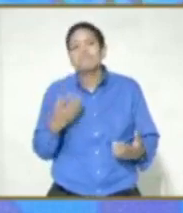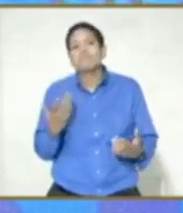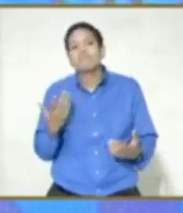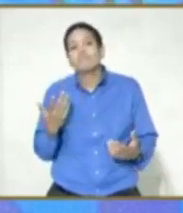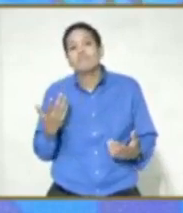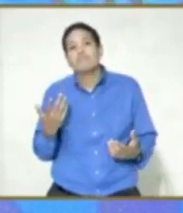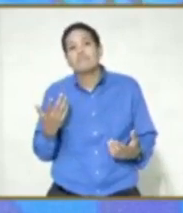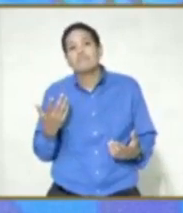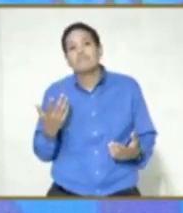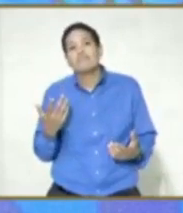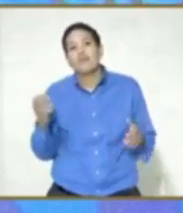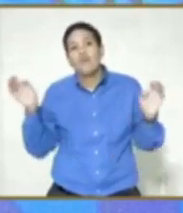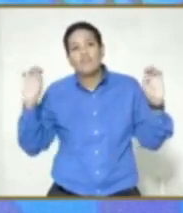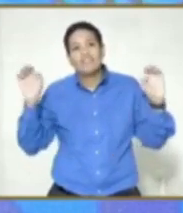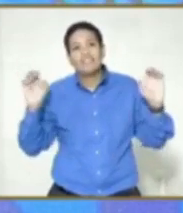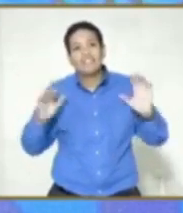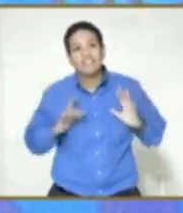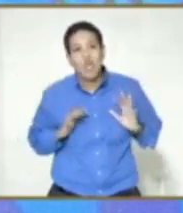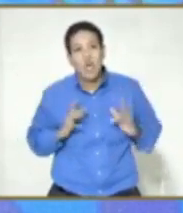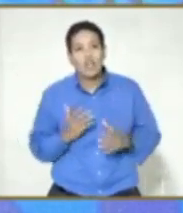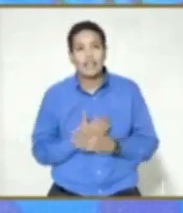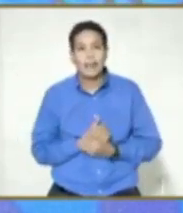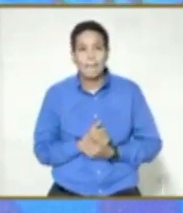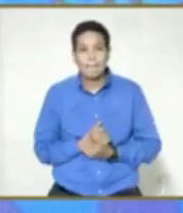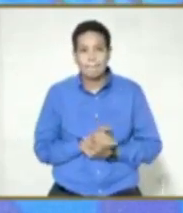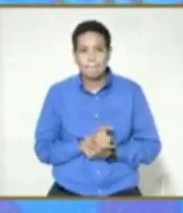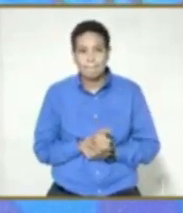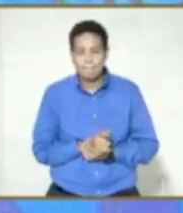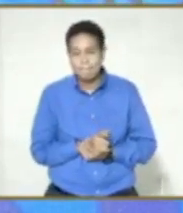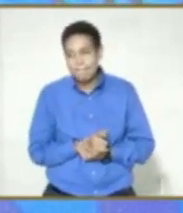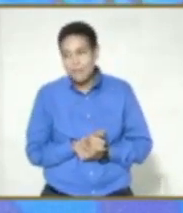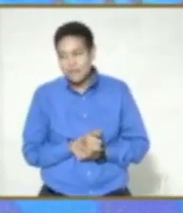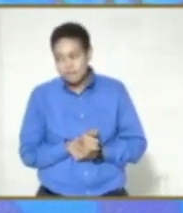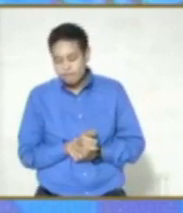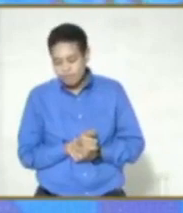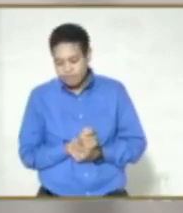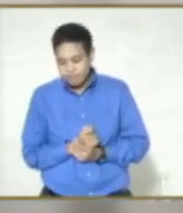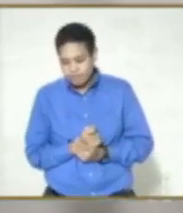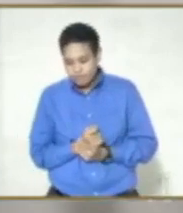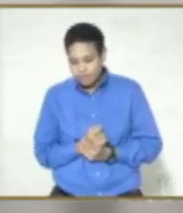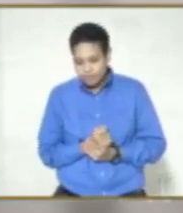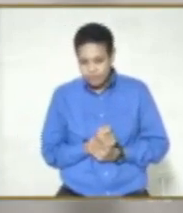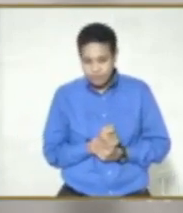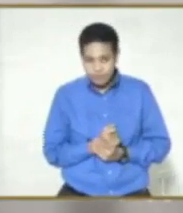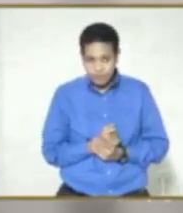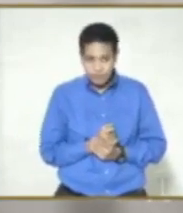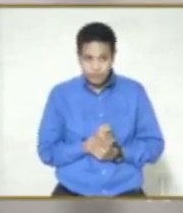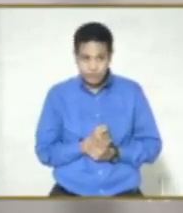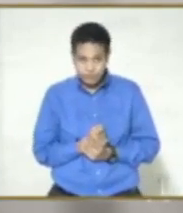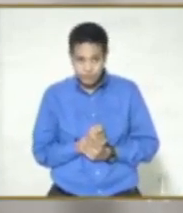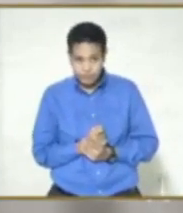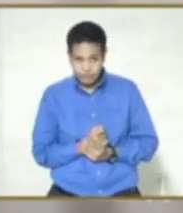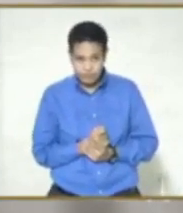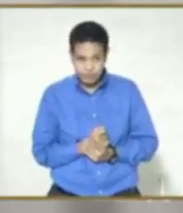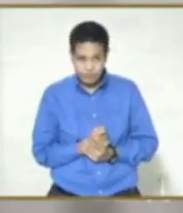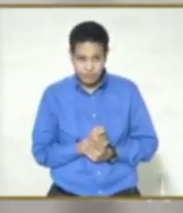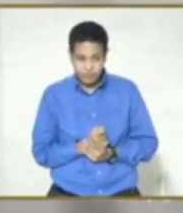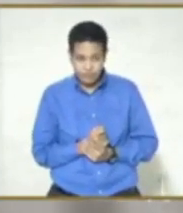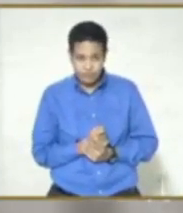the Easter holidays. Thank you, Minister. There is a concern from an